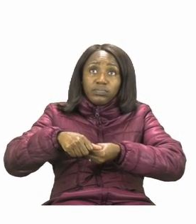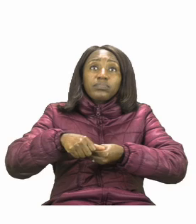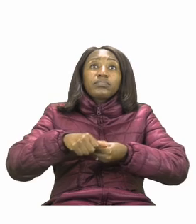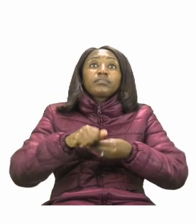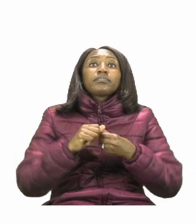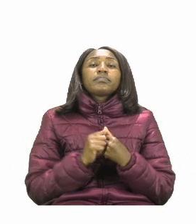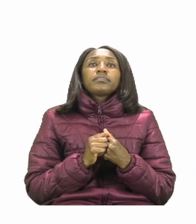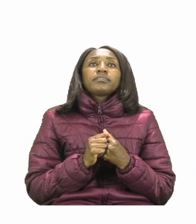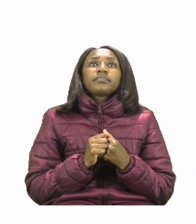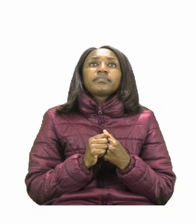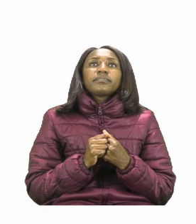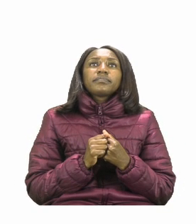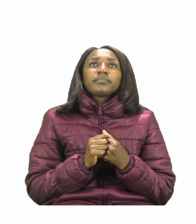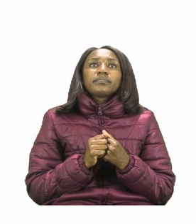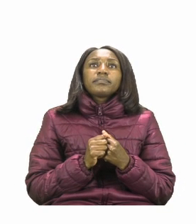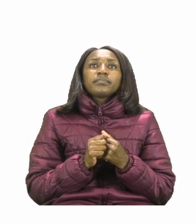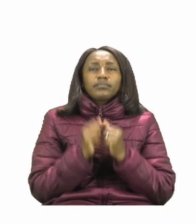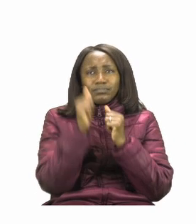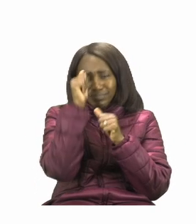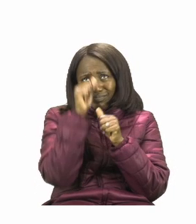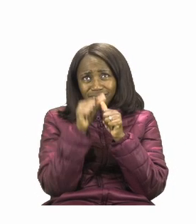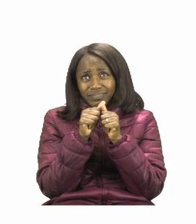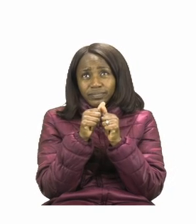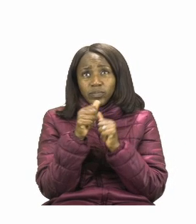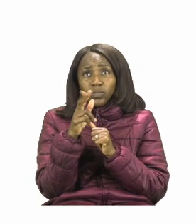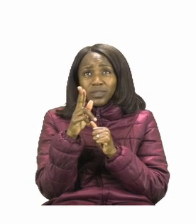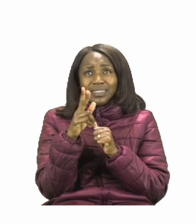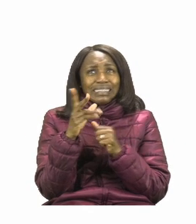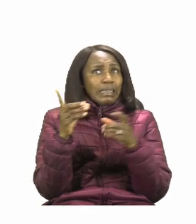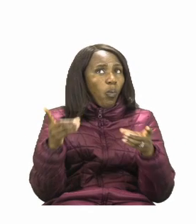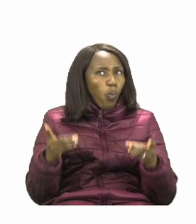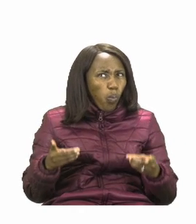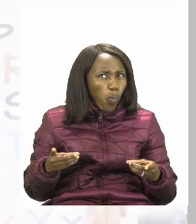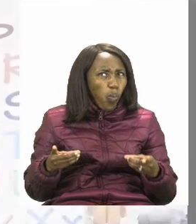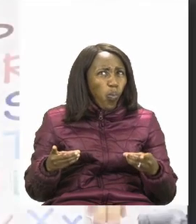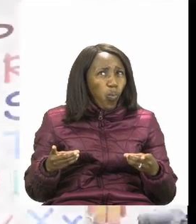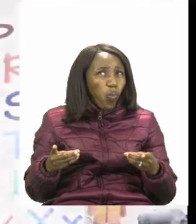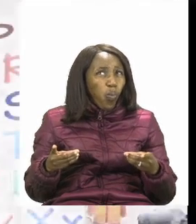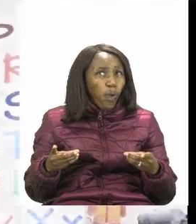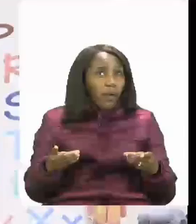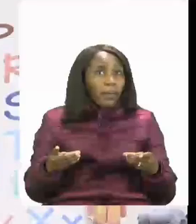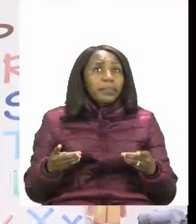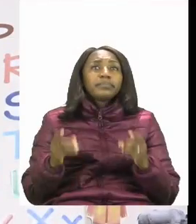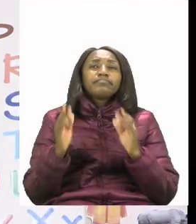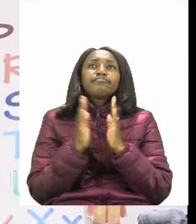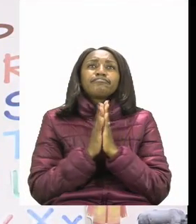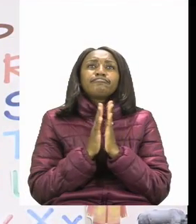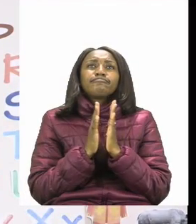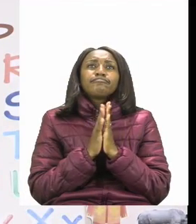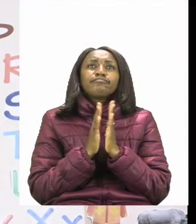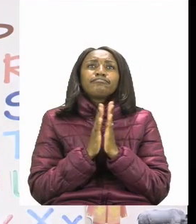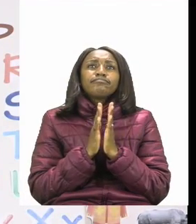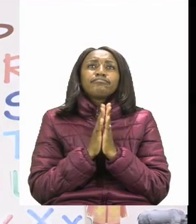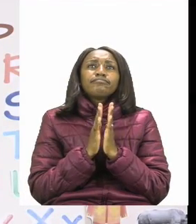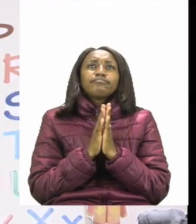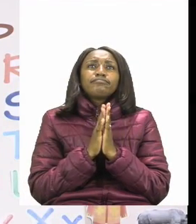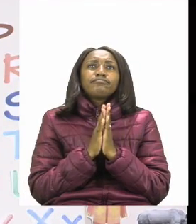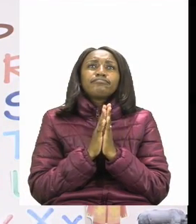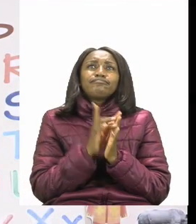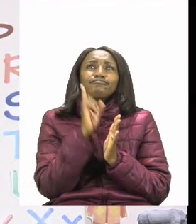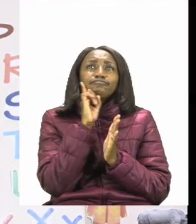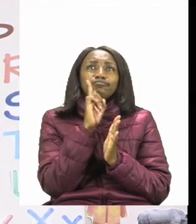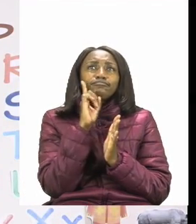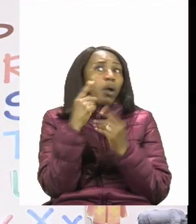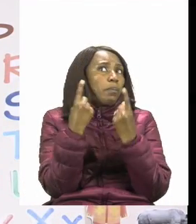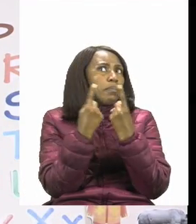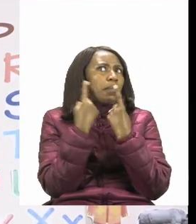Remember, boys and girls, a pair of scissors is very, very dangerous. So, make sure that you do not